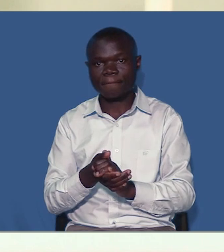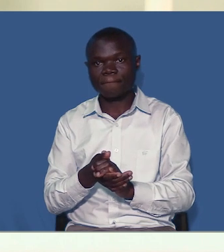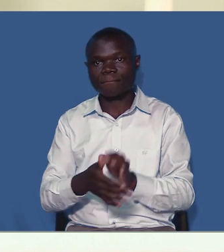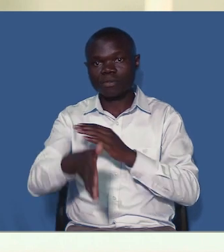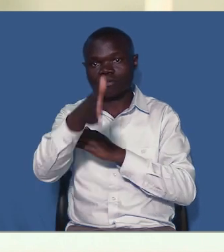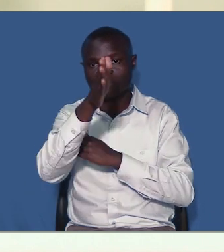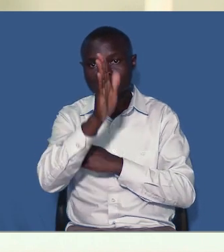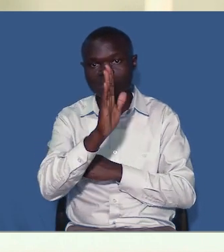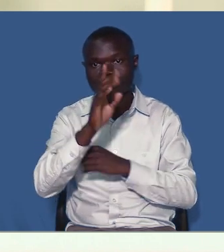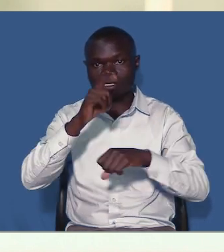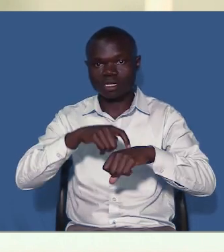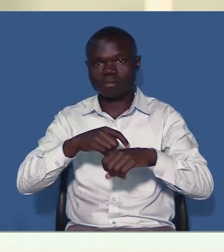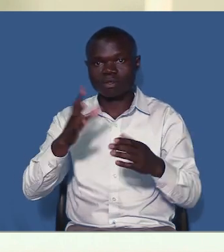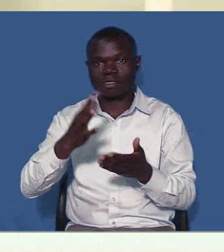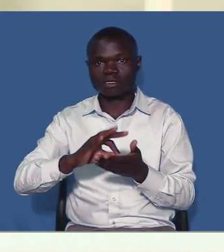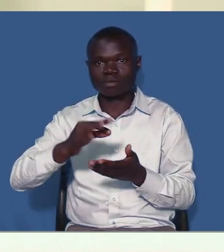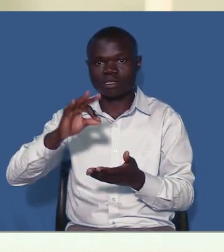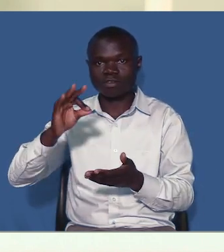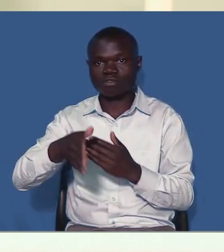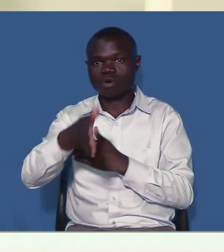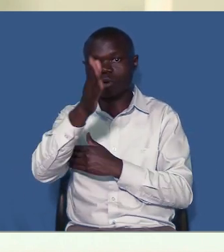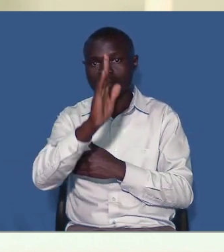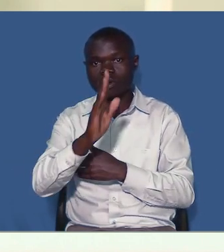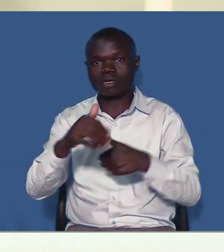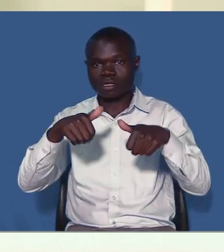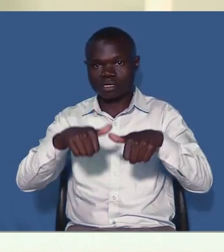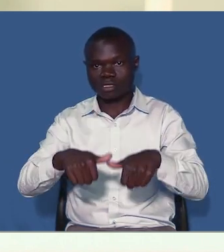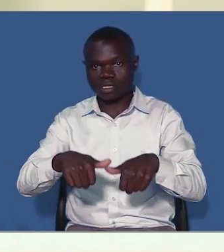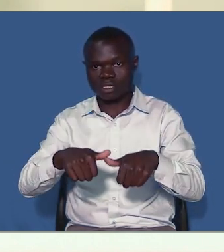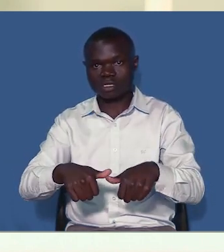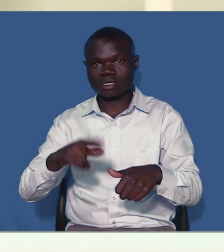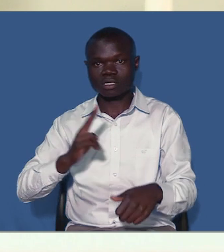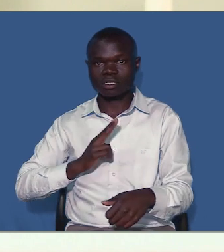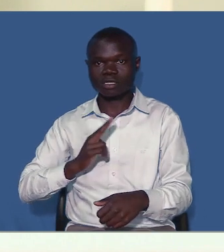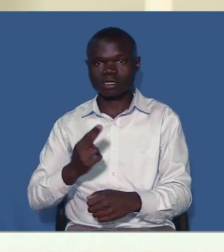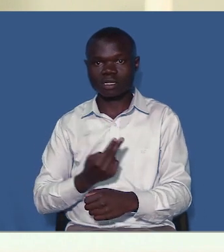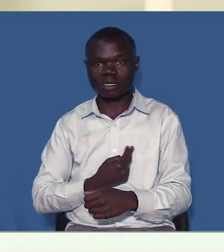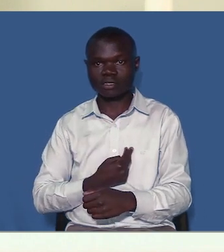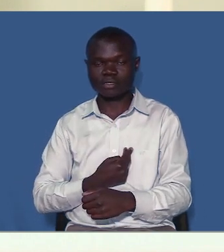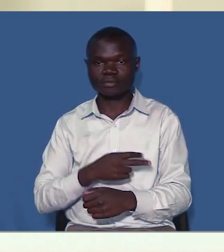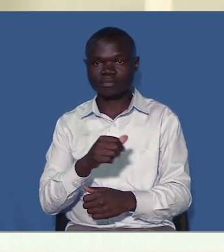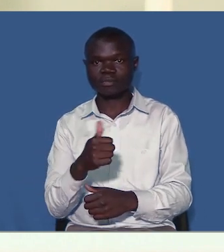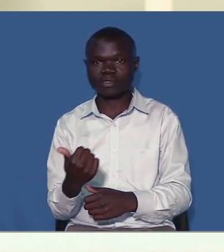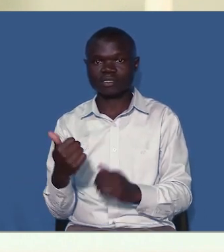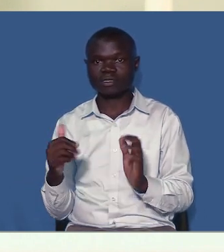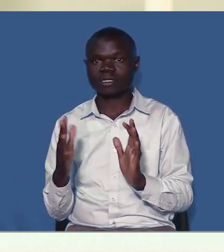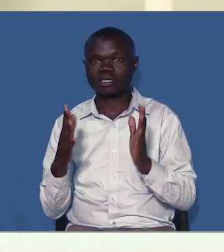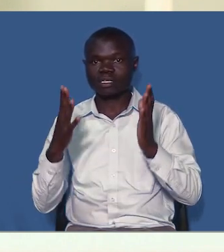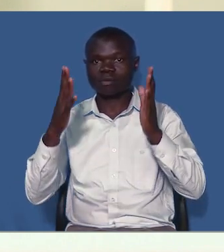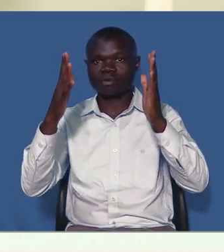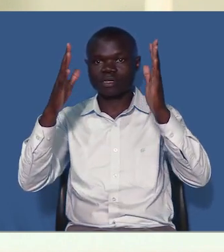the Spirit of God dwells in us. The other one is a ceremony or an